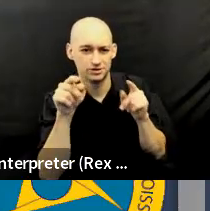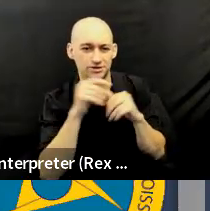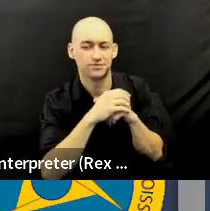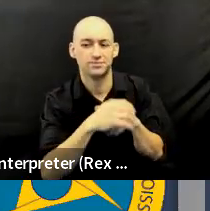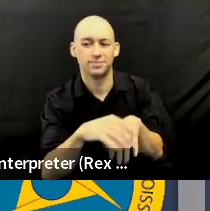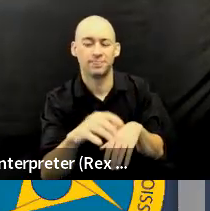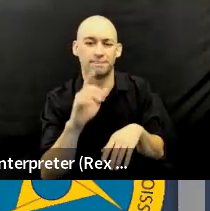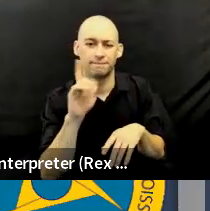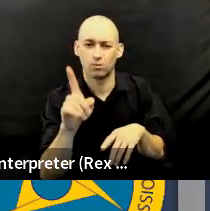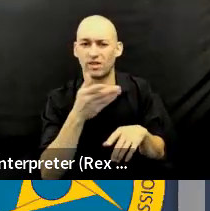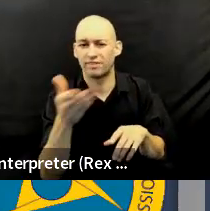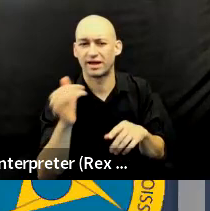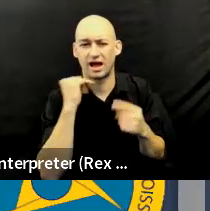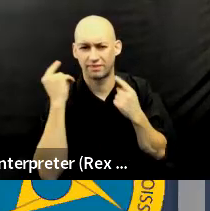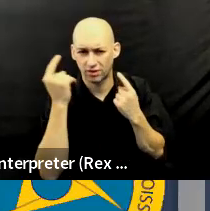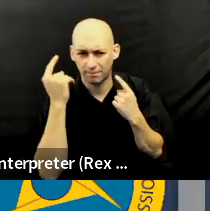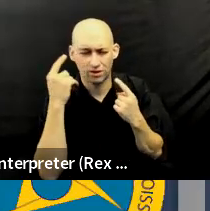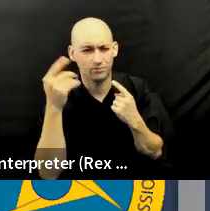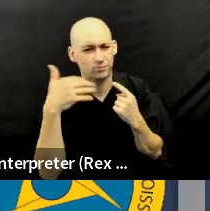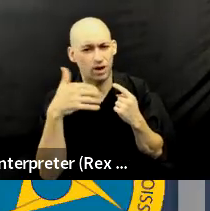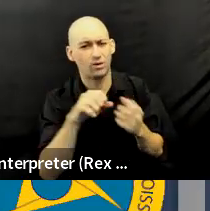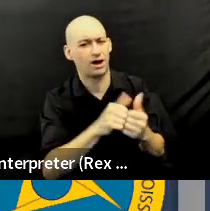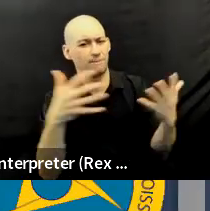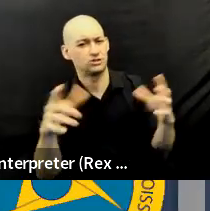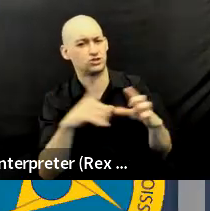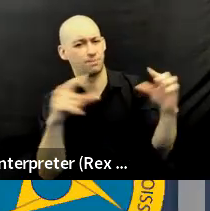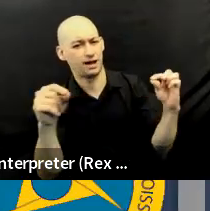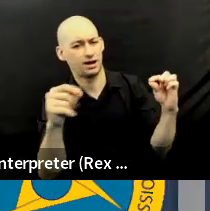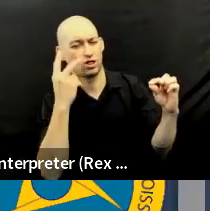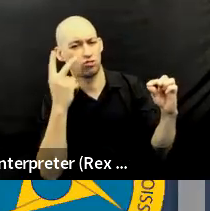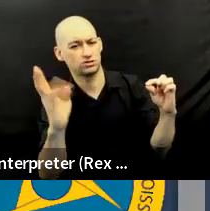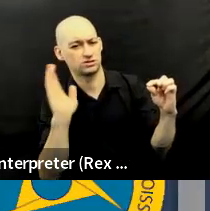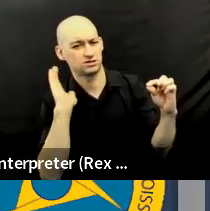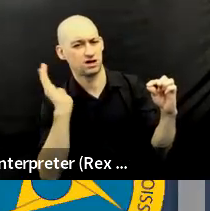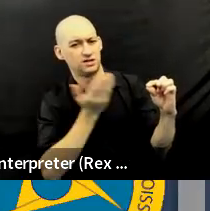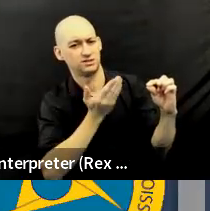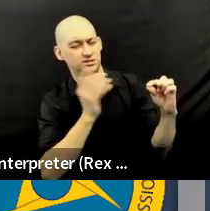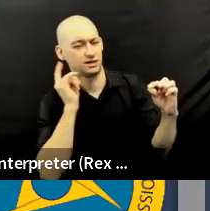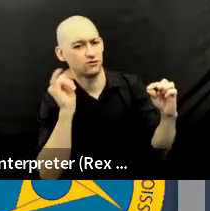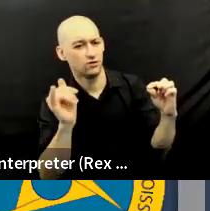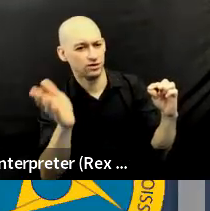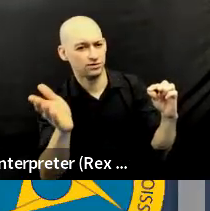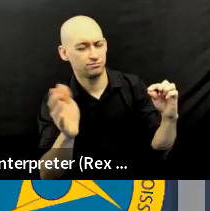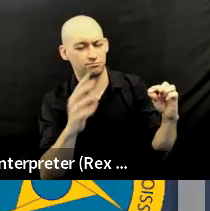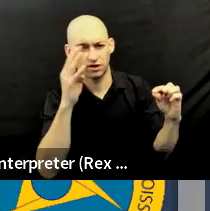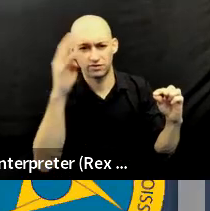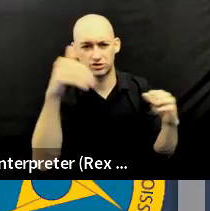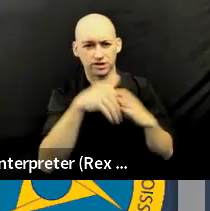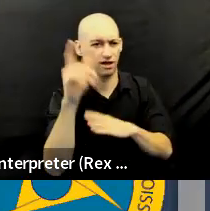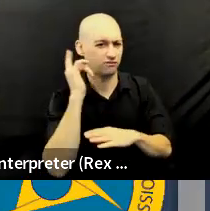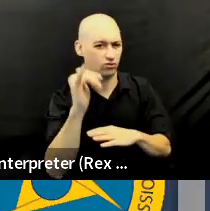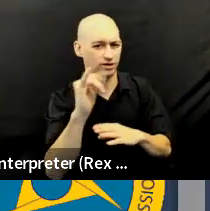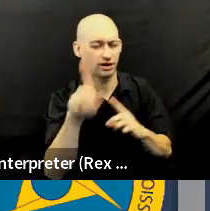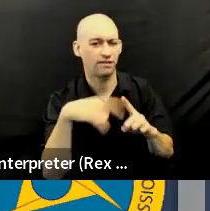how much Japan is looking to California and the innovations in California. And